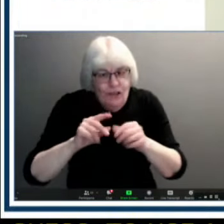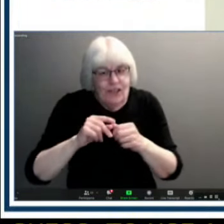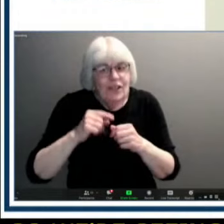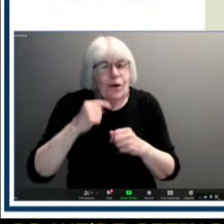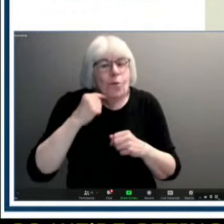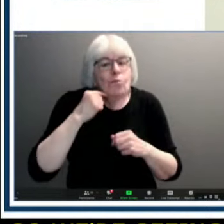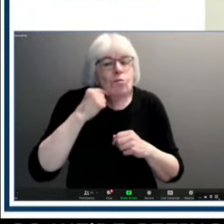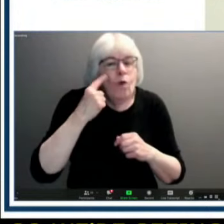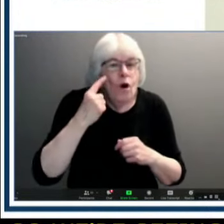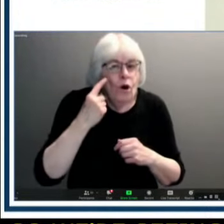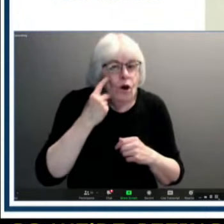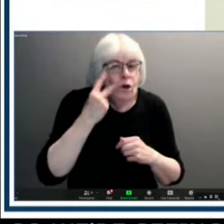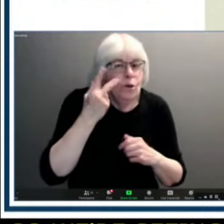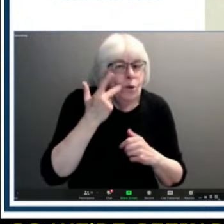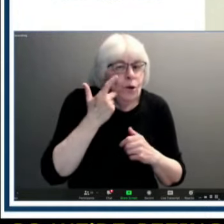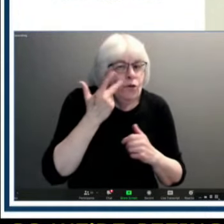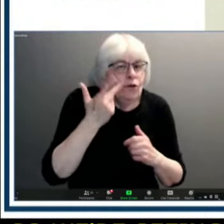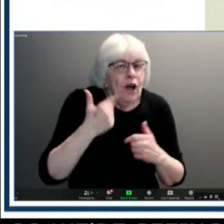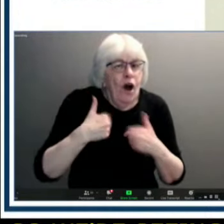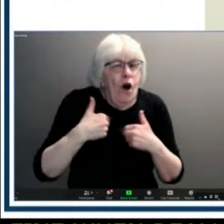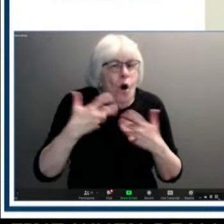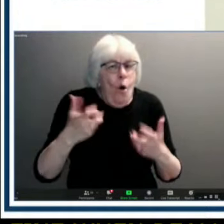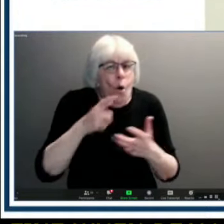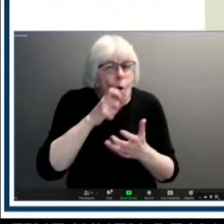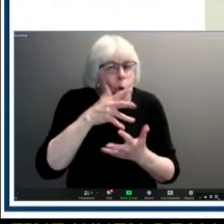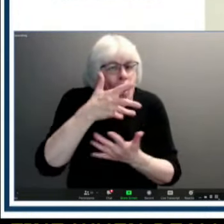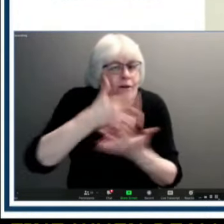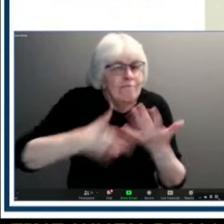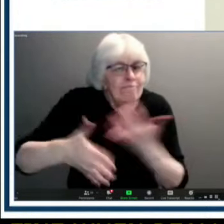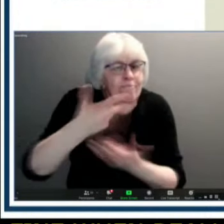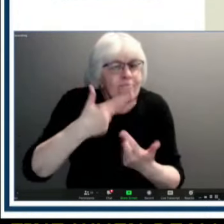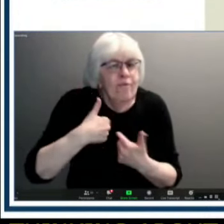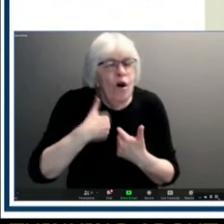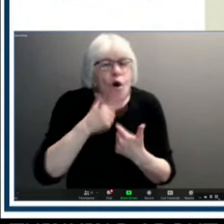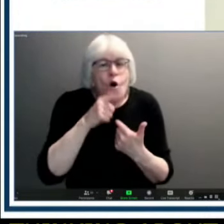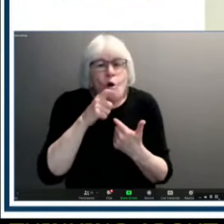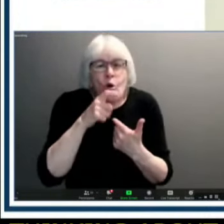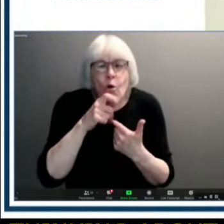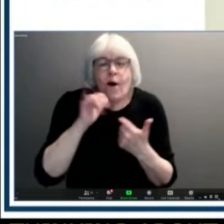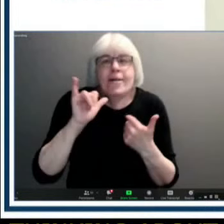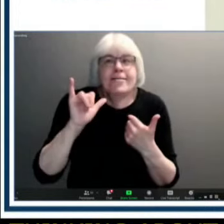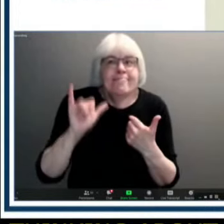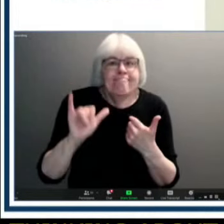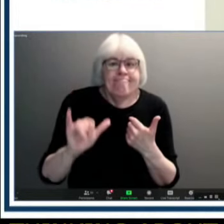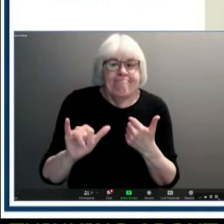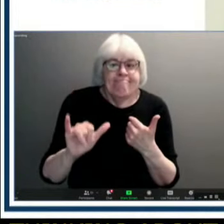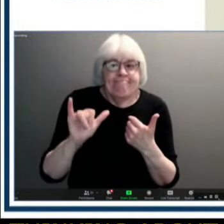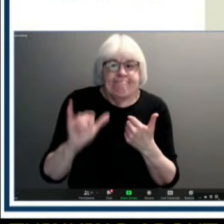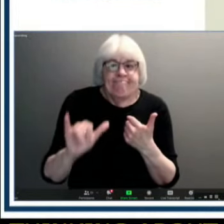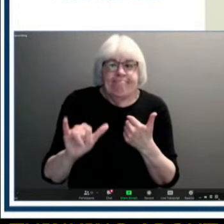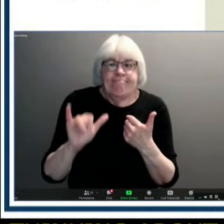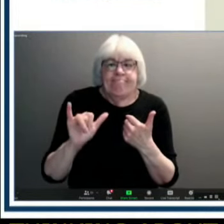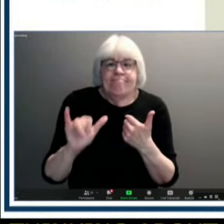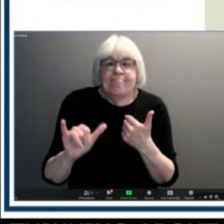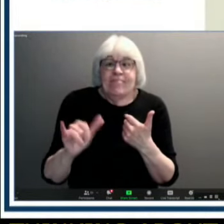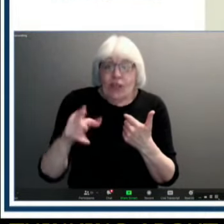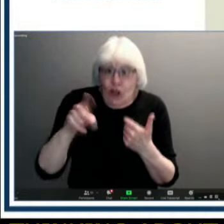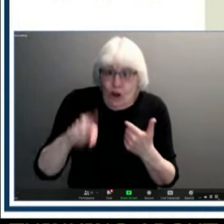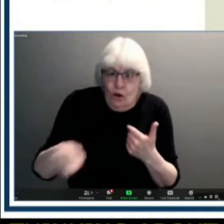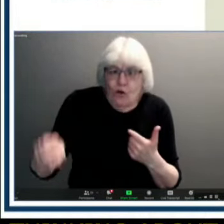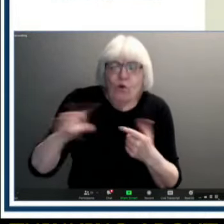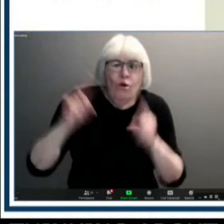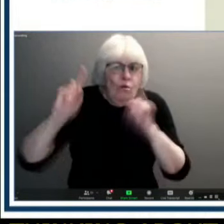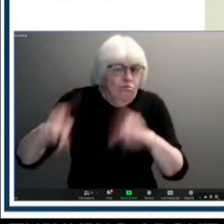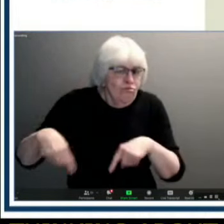own exposure, and testing at the appropriate time. So Nova Scotians have done what we asked, but now